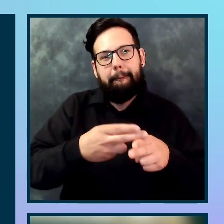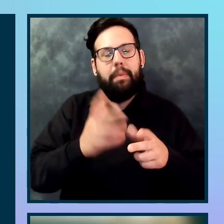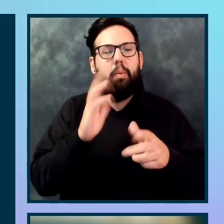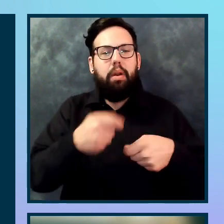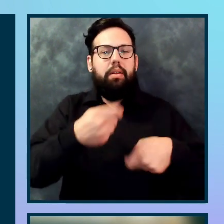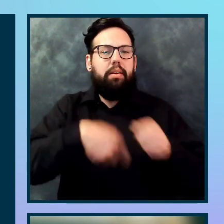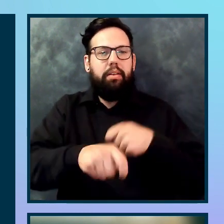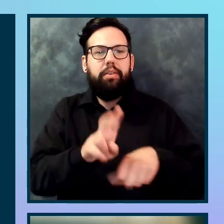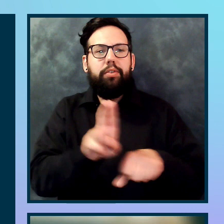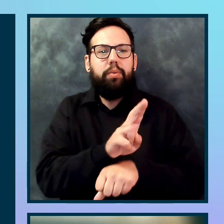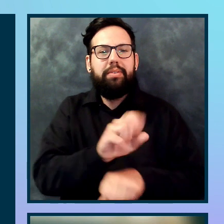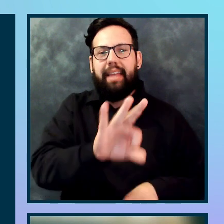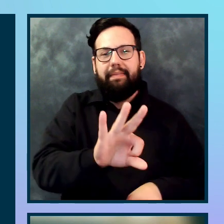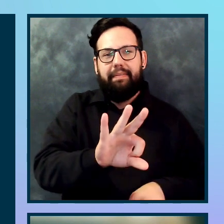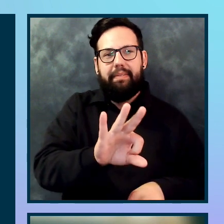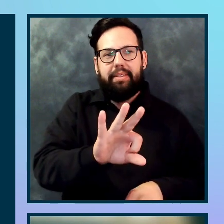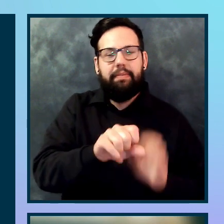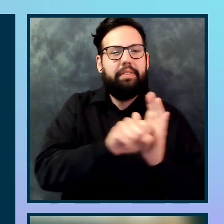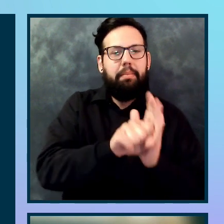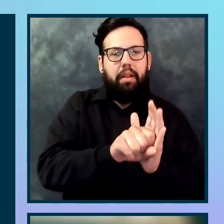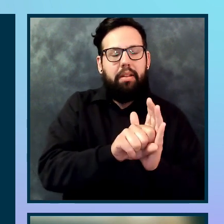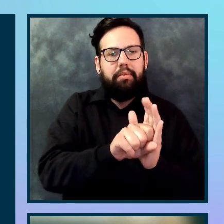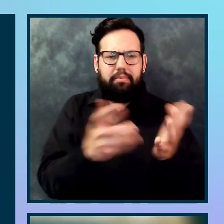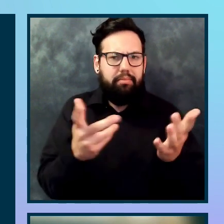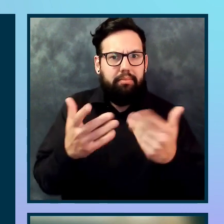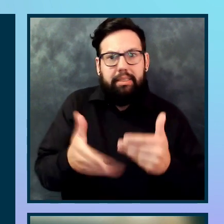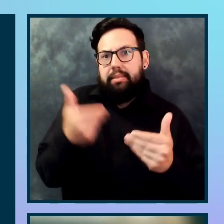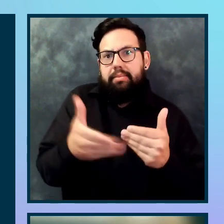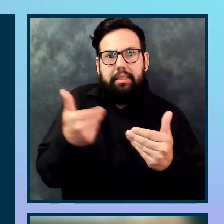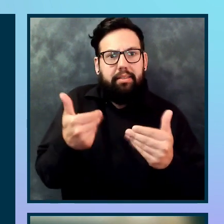and it'll make an image of that. It's great, very convenient.